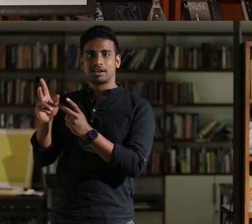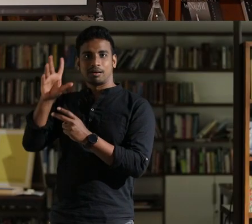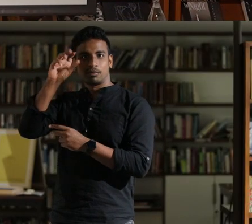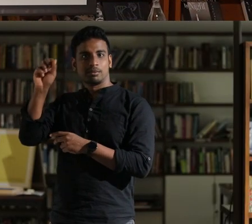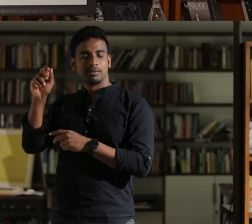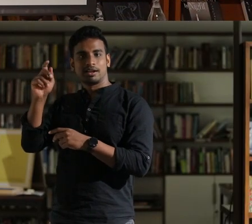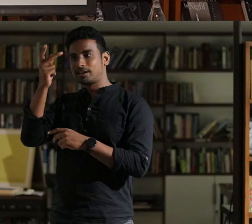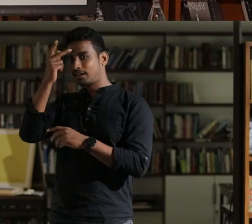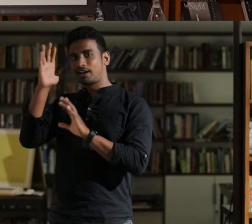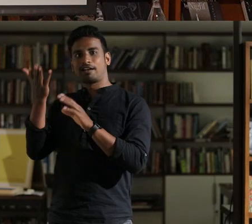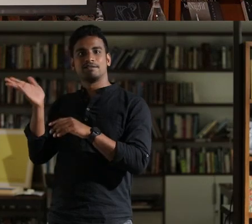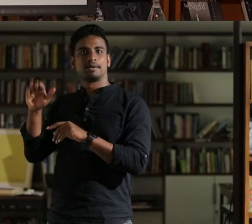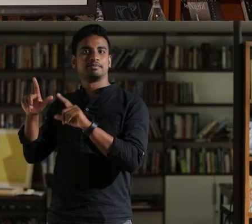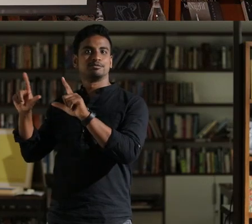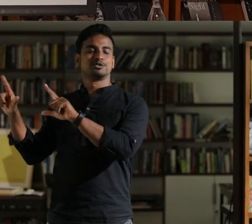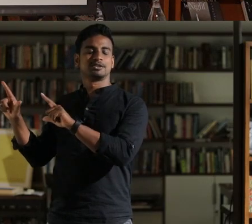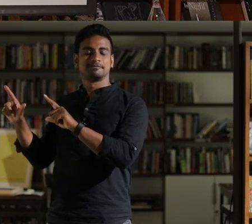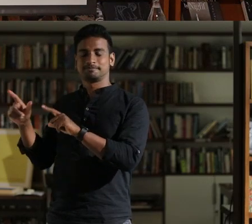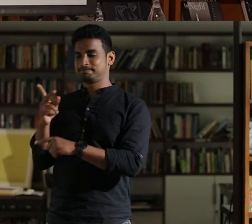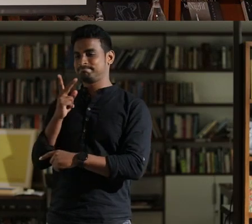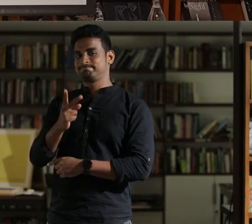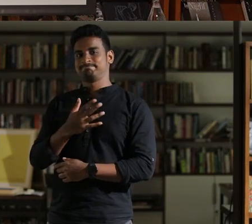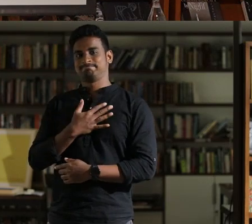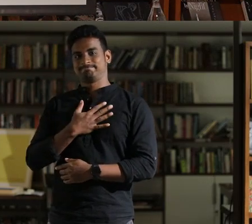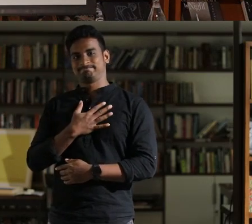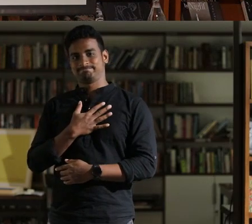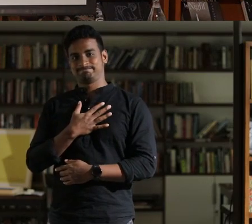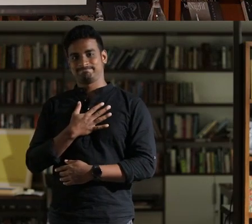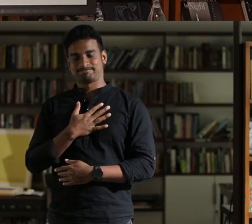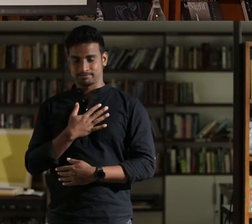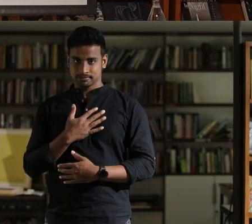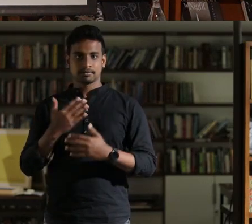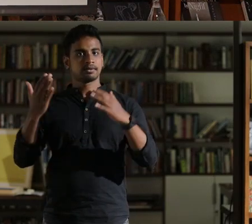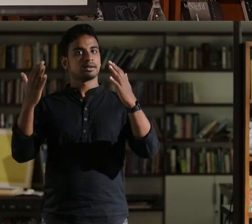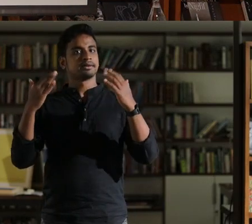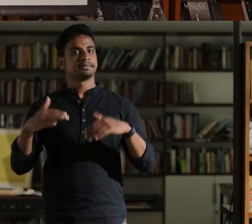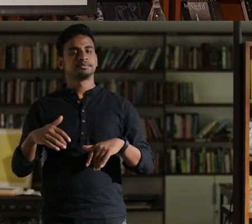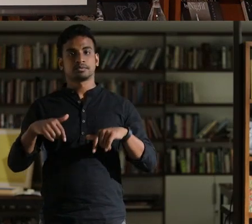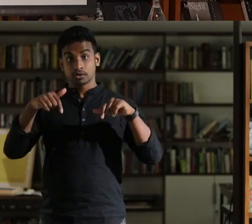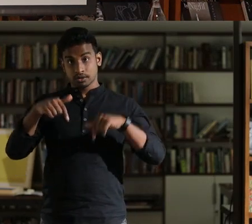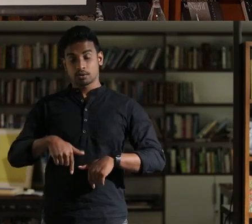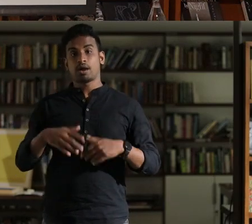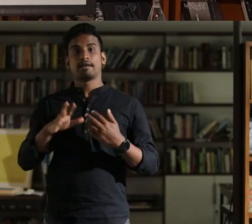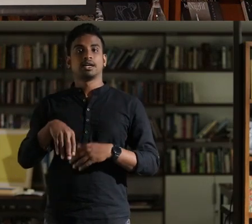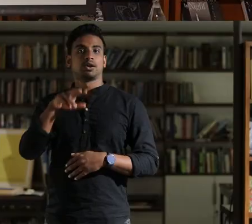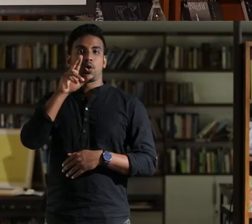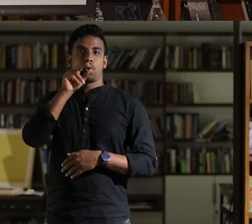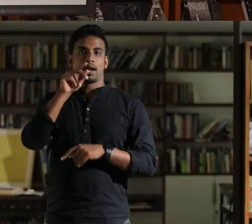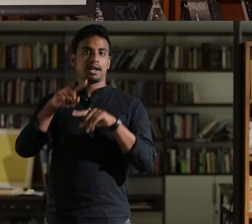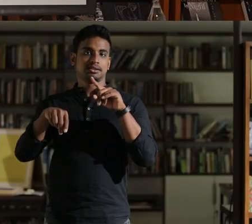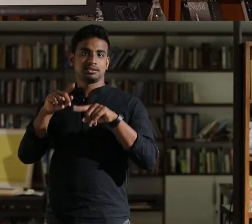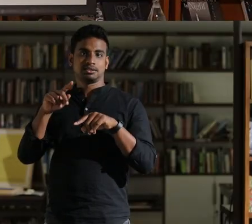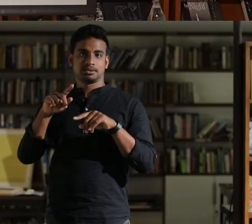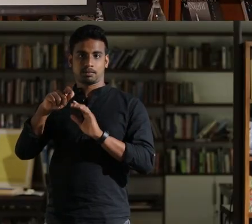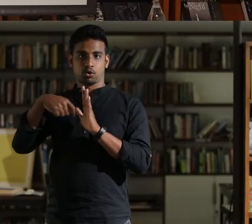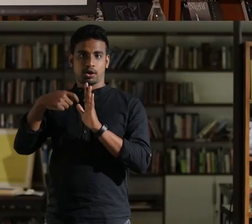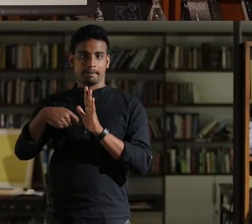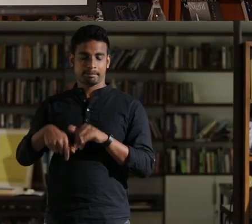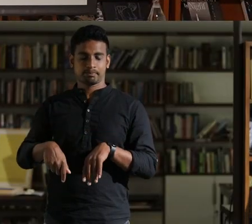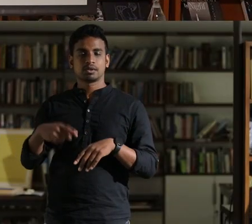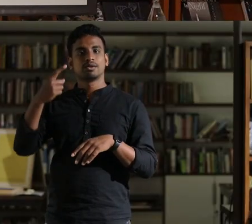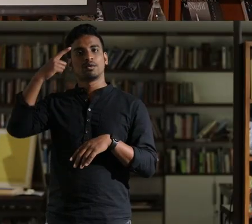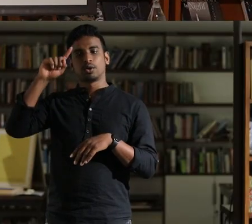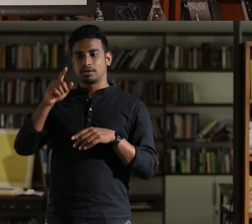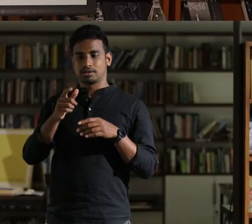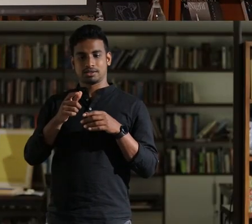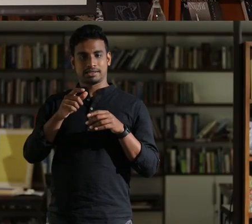heartening. So as part of this, we are starting an oral history program again at the Kerala Museum now. focus being